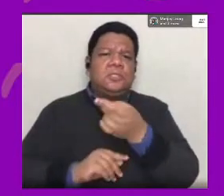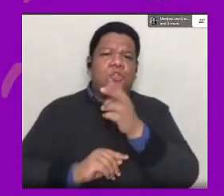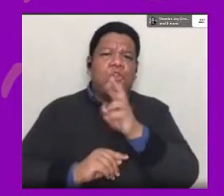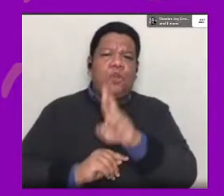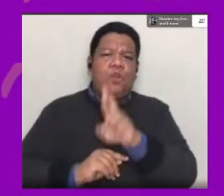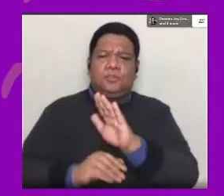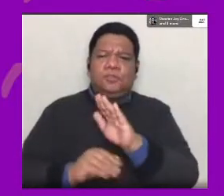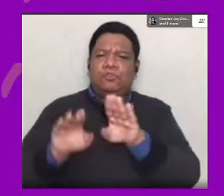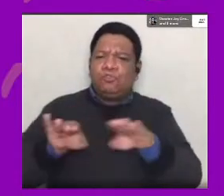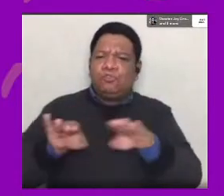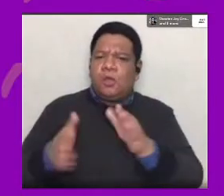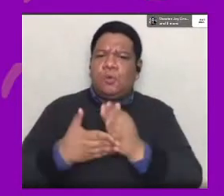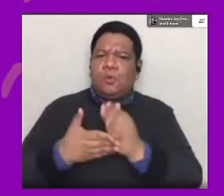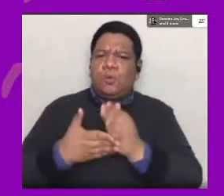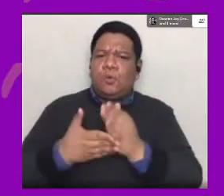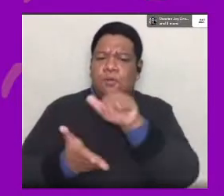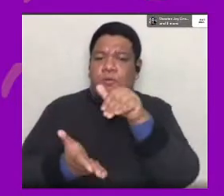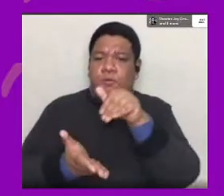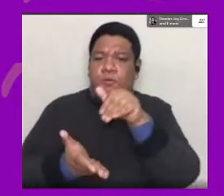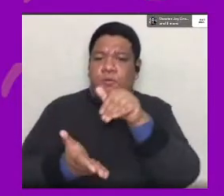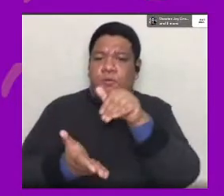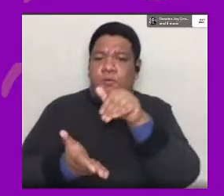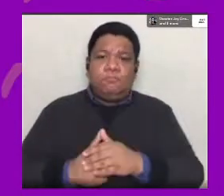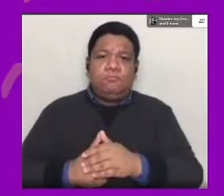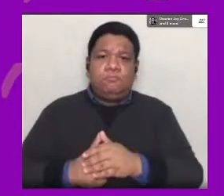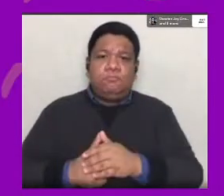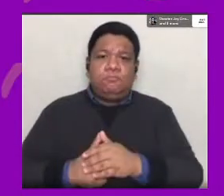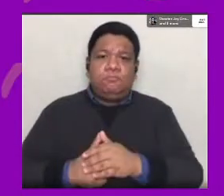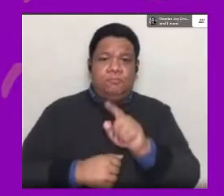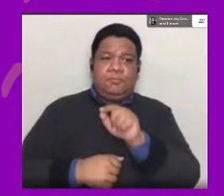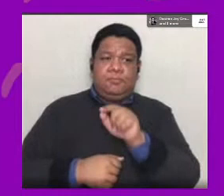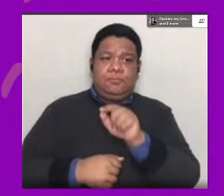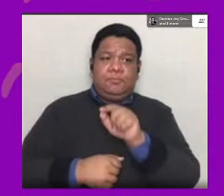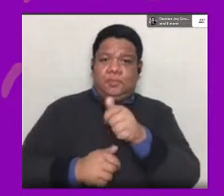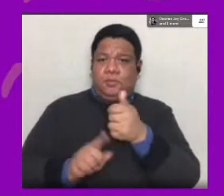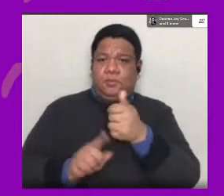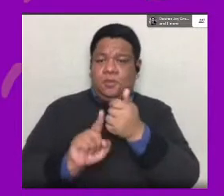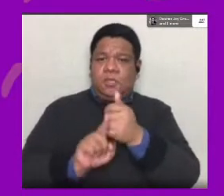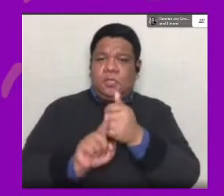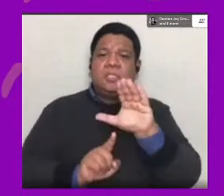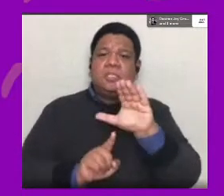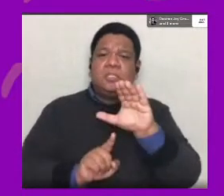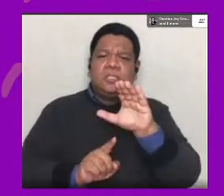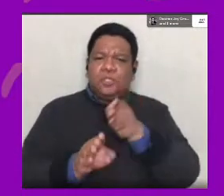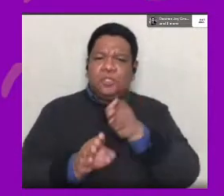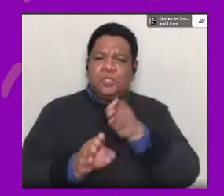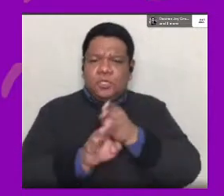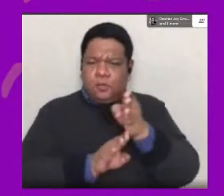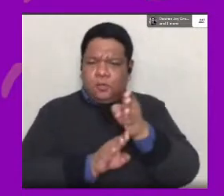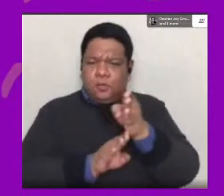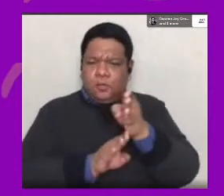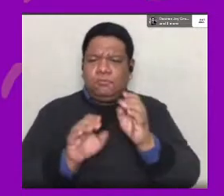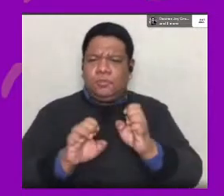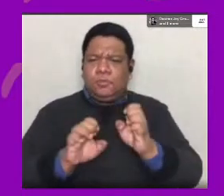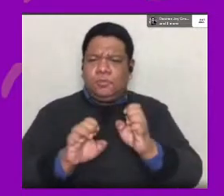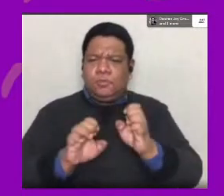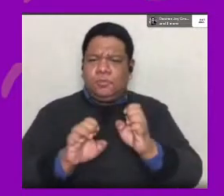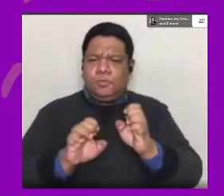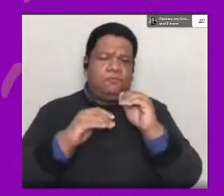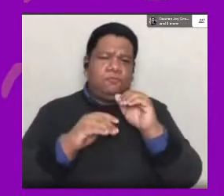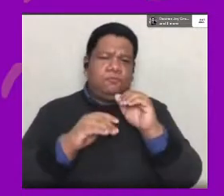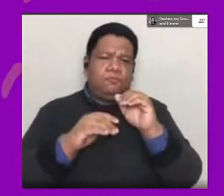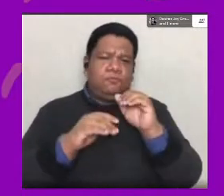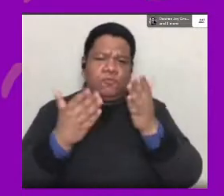Center. A career executive service officer since 1998, her last post before her appointment